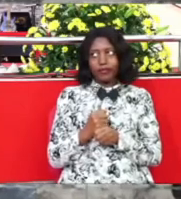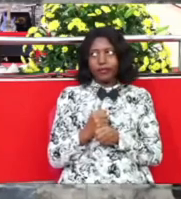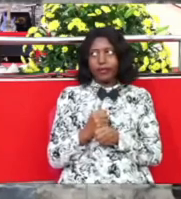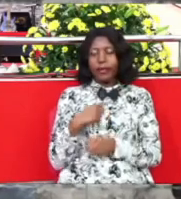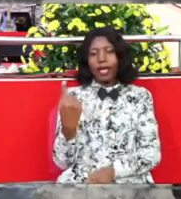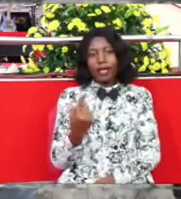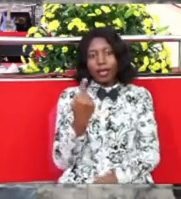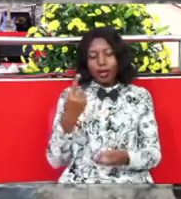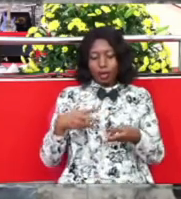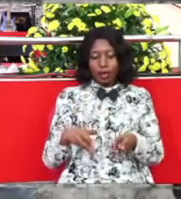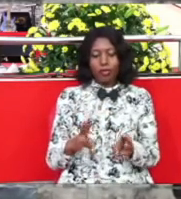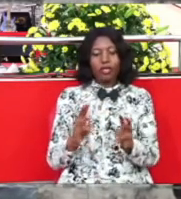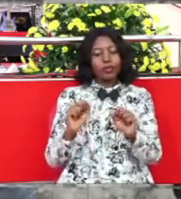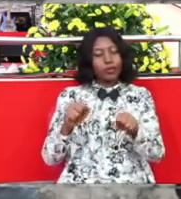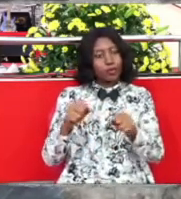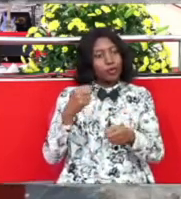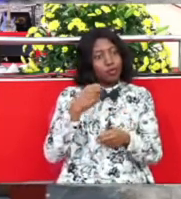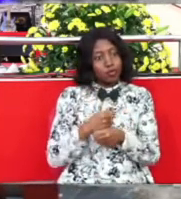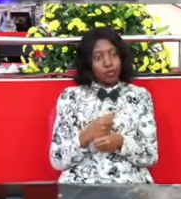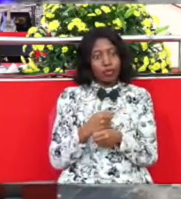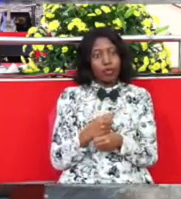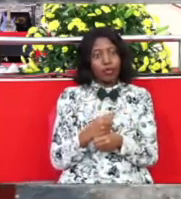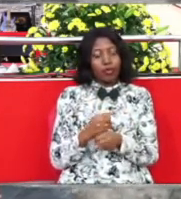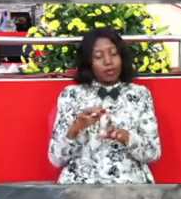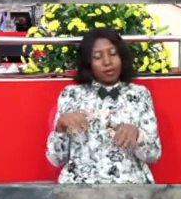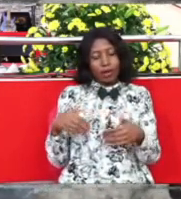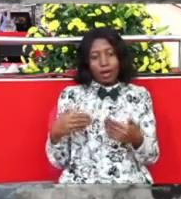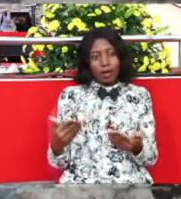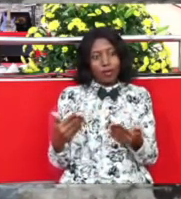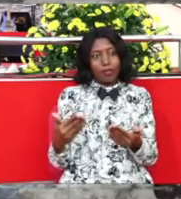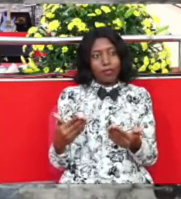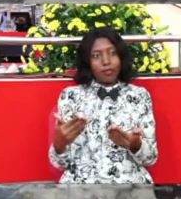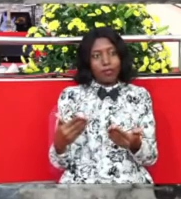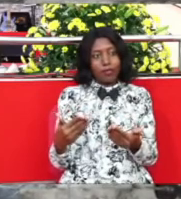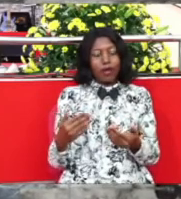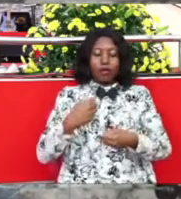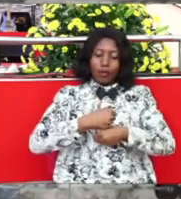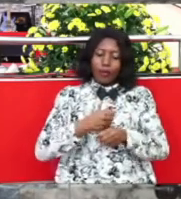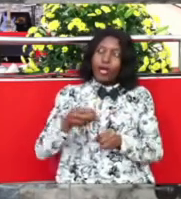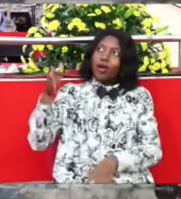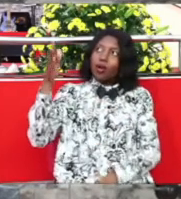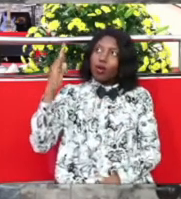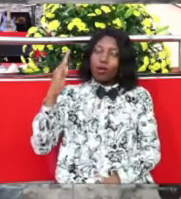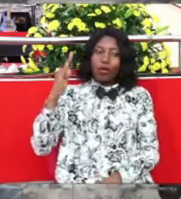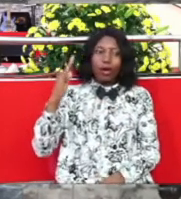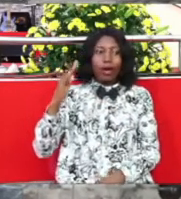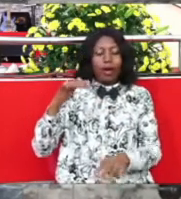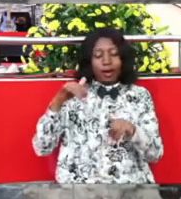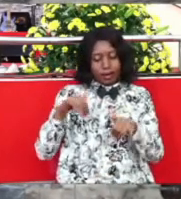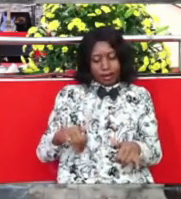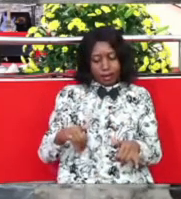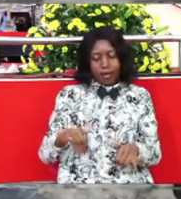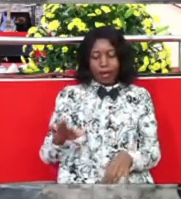way you can do that fanya hivyo tu is at that particular point when you have made God our dwelling place in our hearts. Ni wakati tu